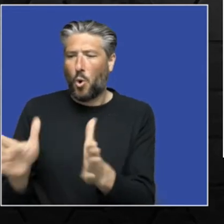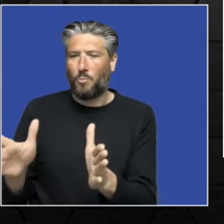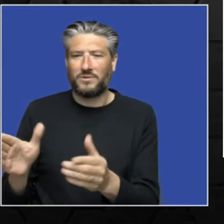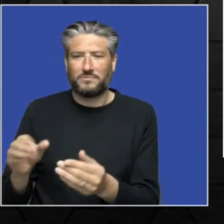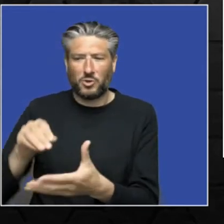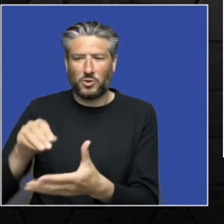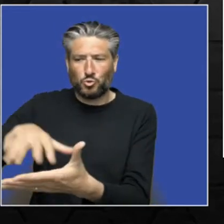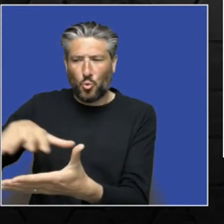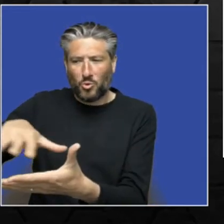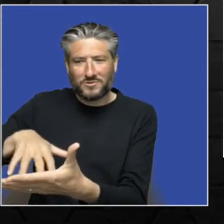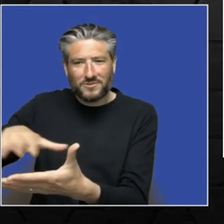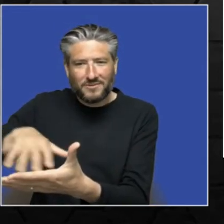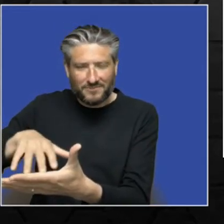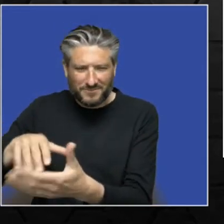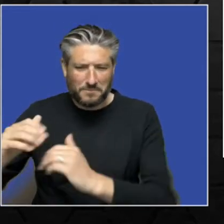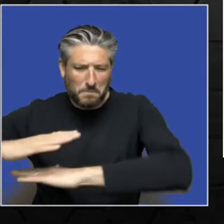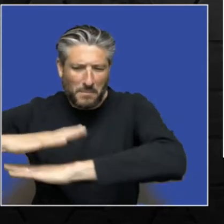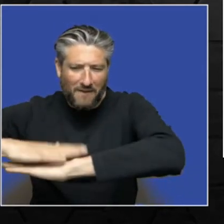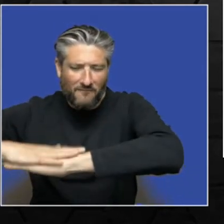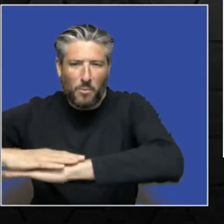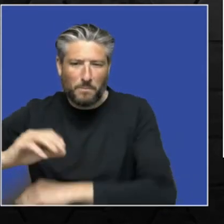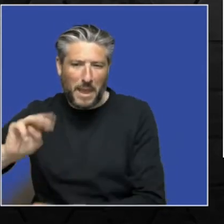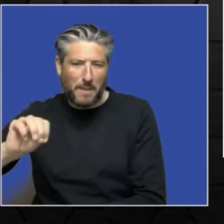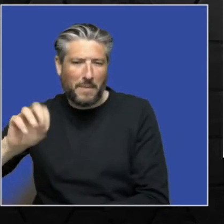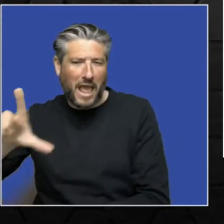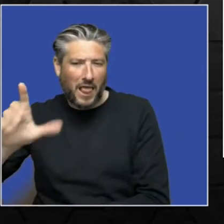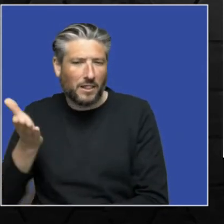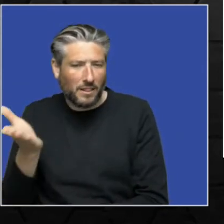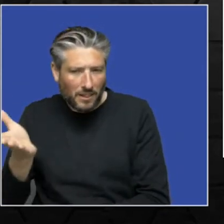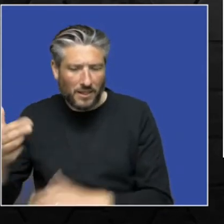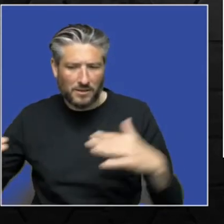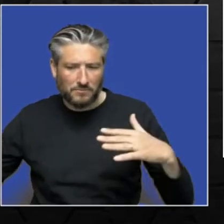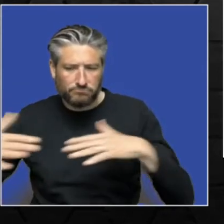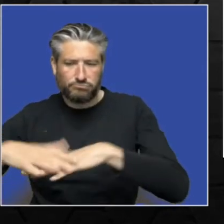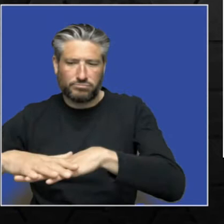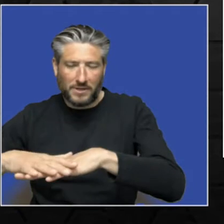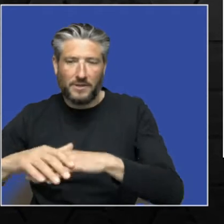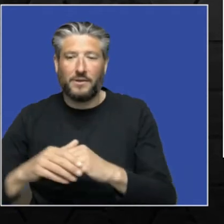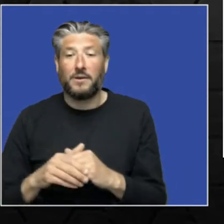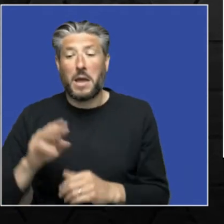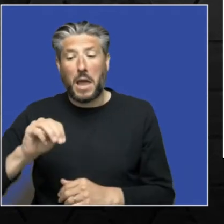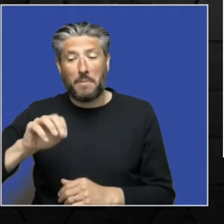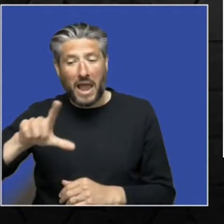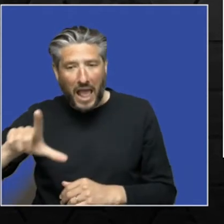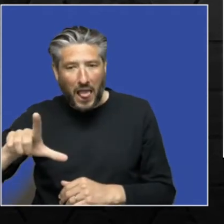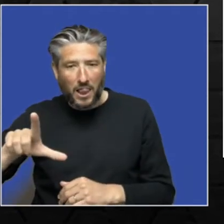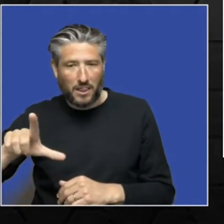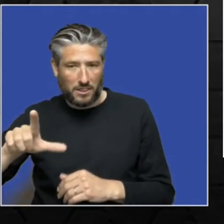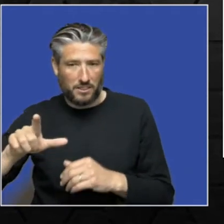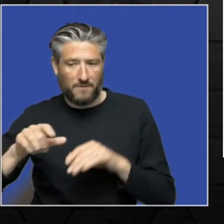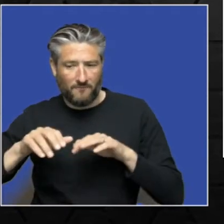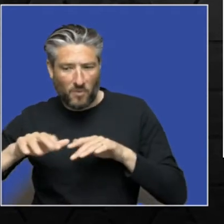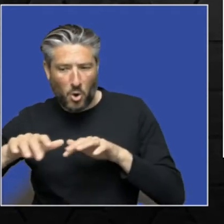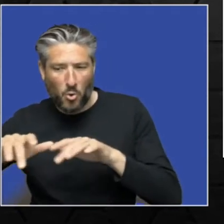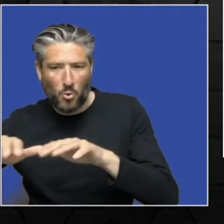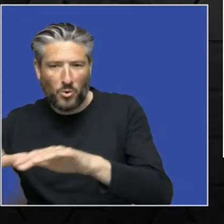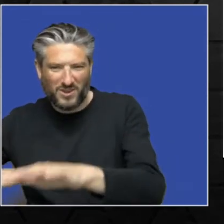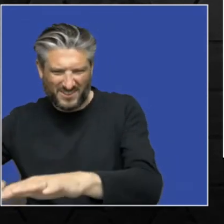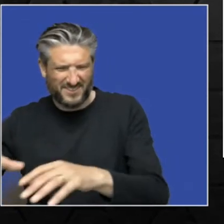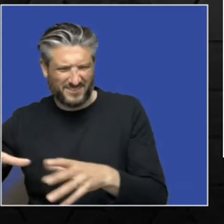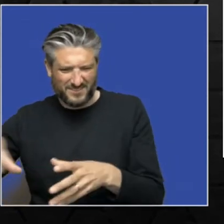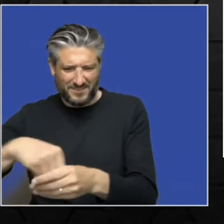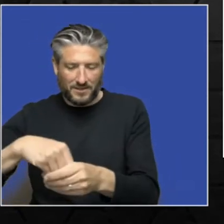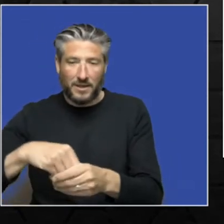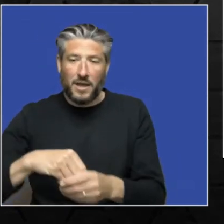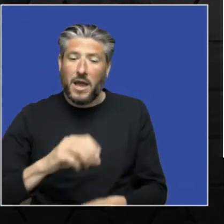truncated off, using integration with open source machine learning flows, ML flows. And if you look at MML Spark, create